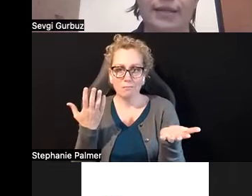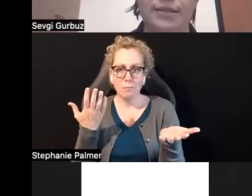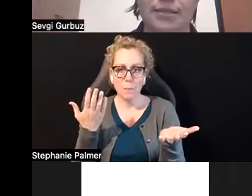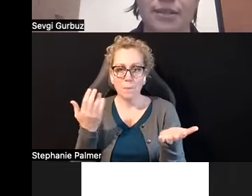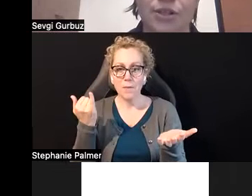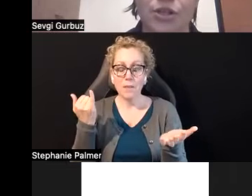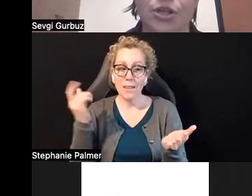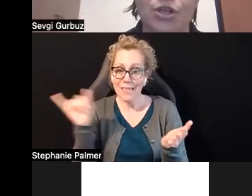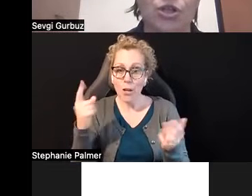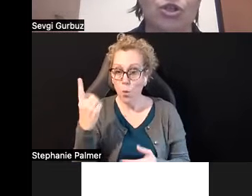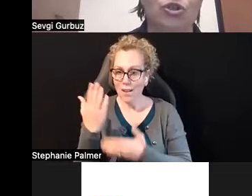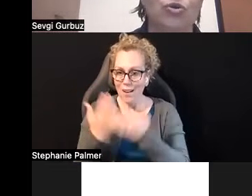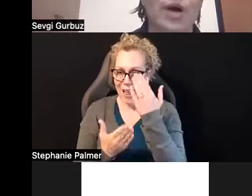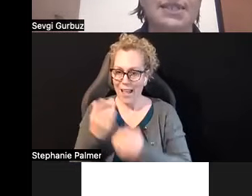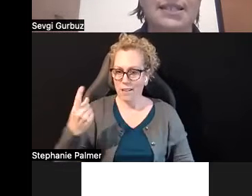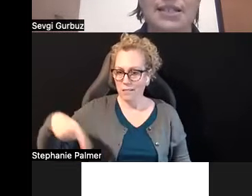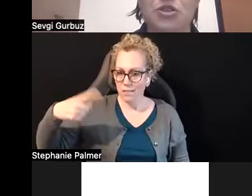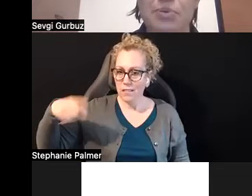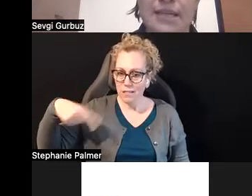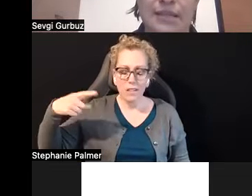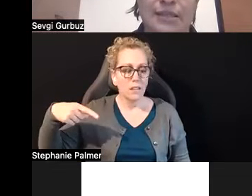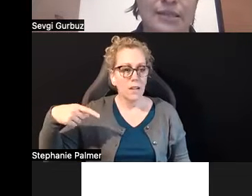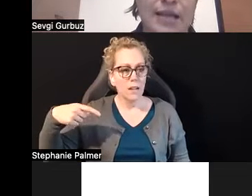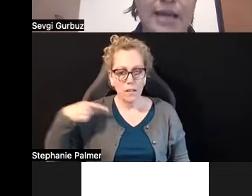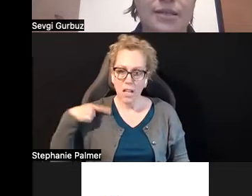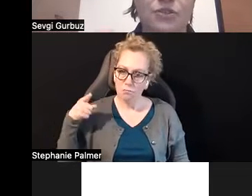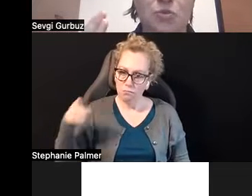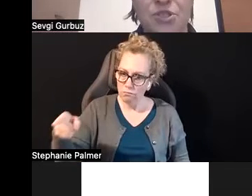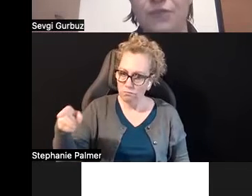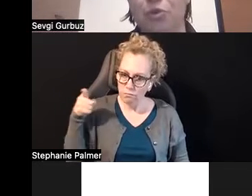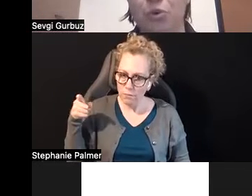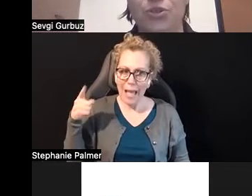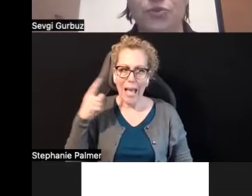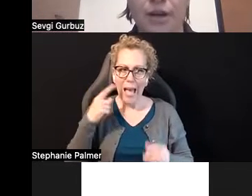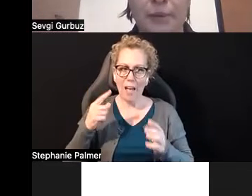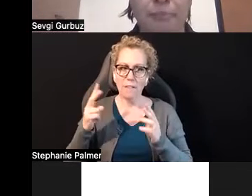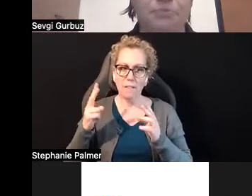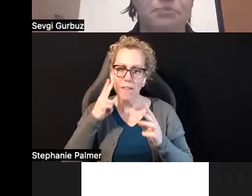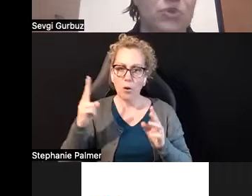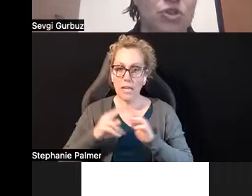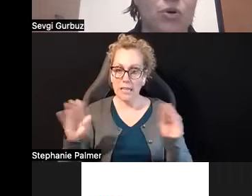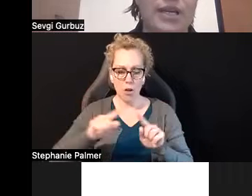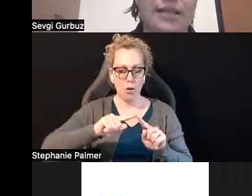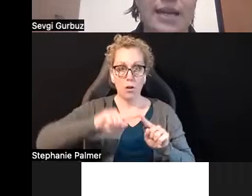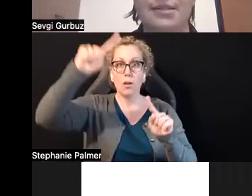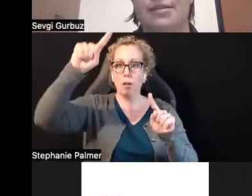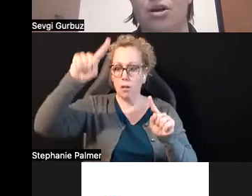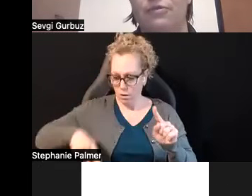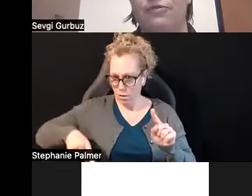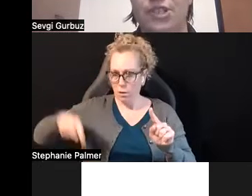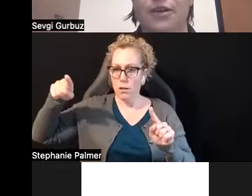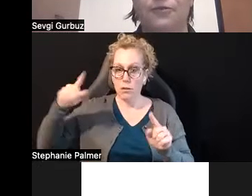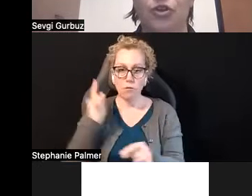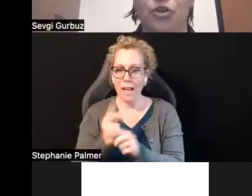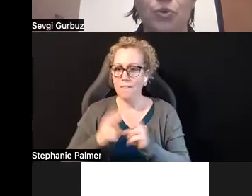one hand, you have distinct peaks at specific moments of time. So in the case